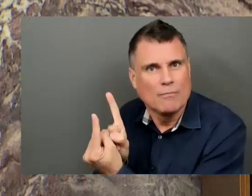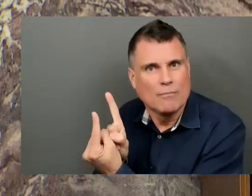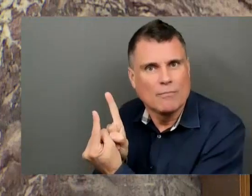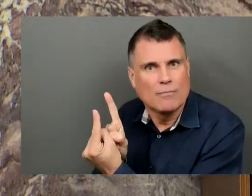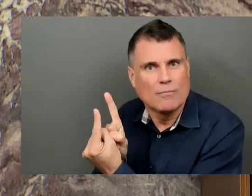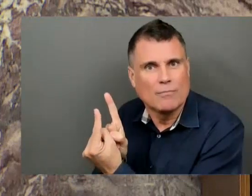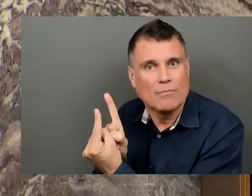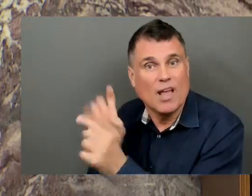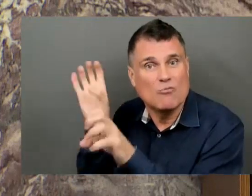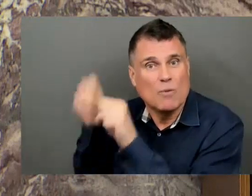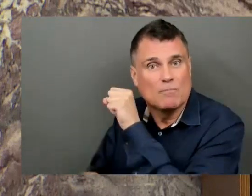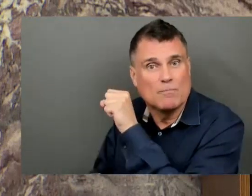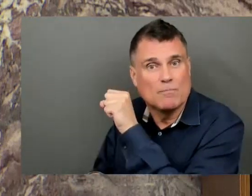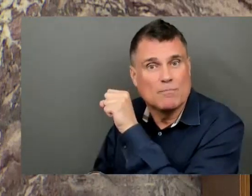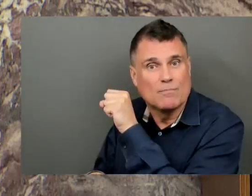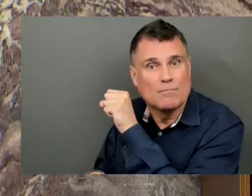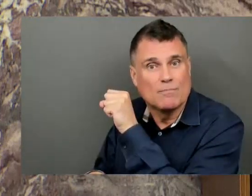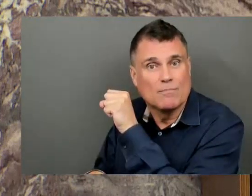How